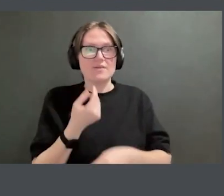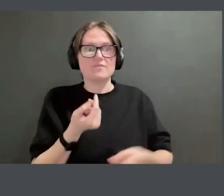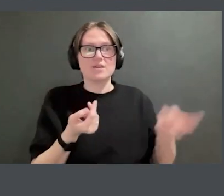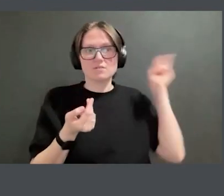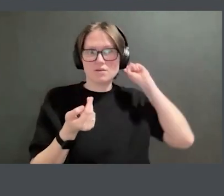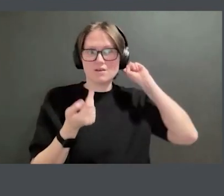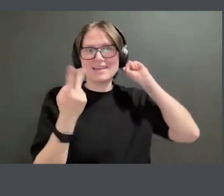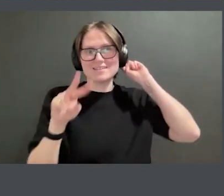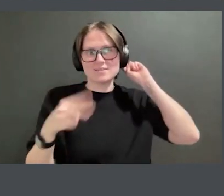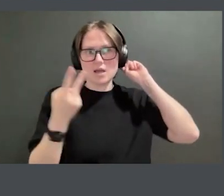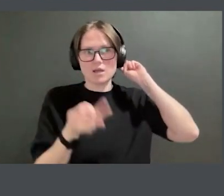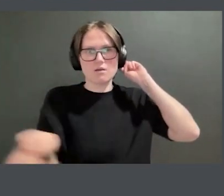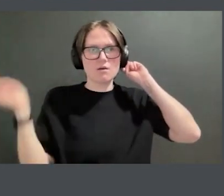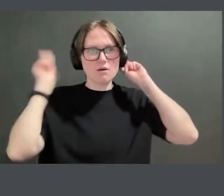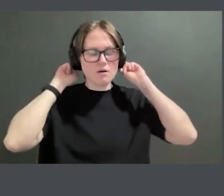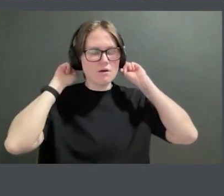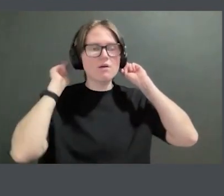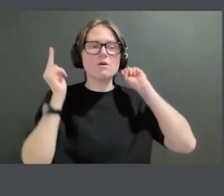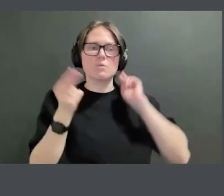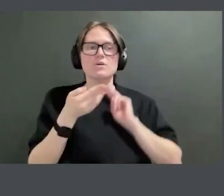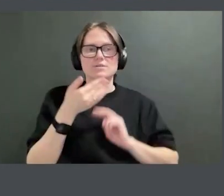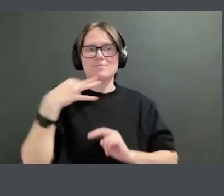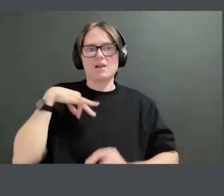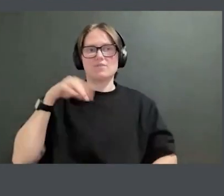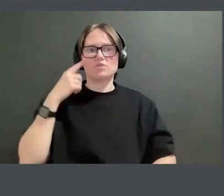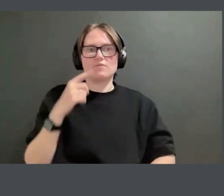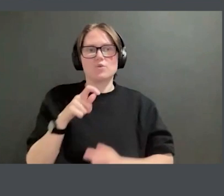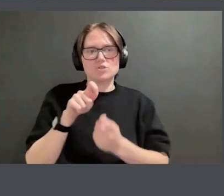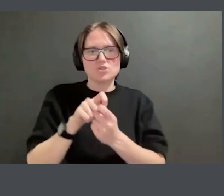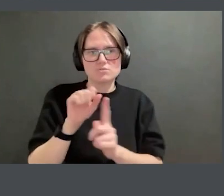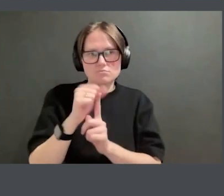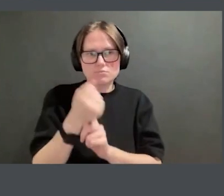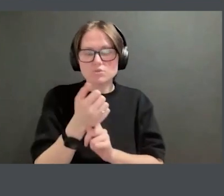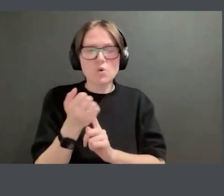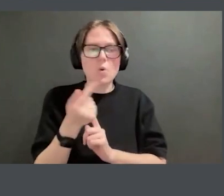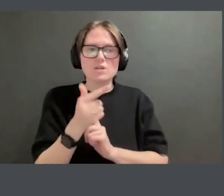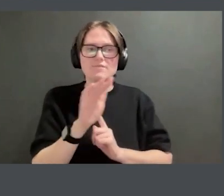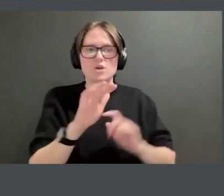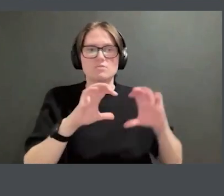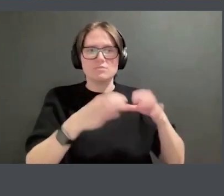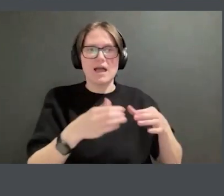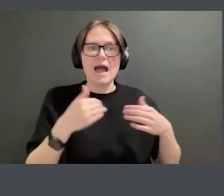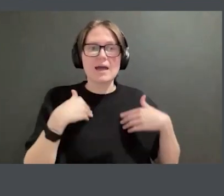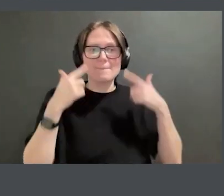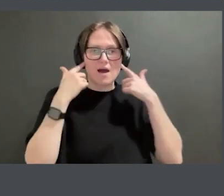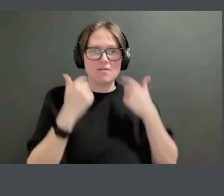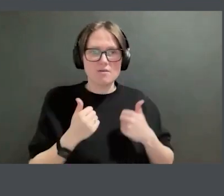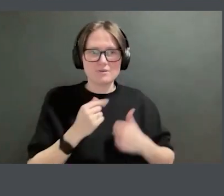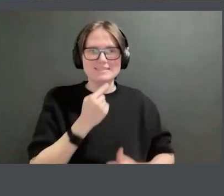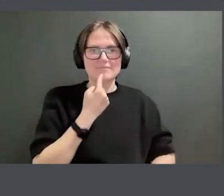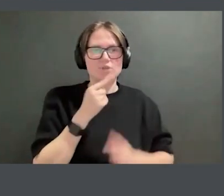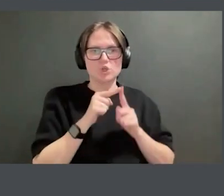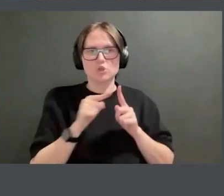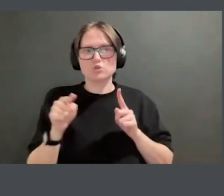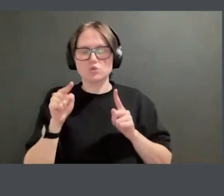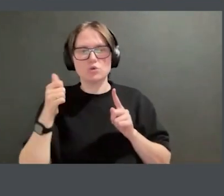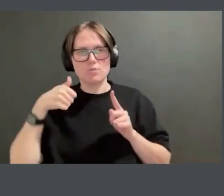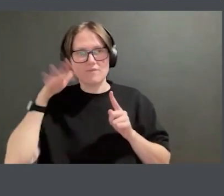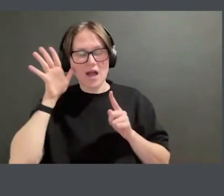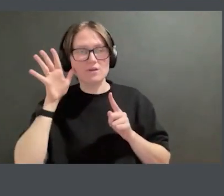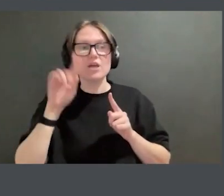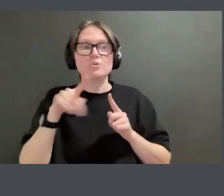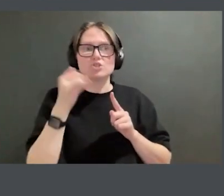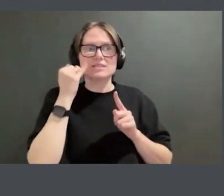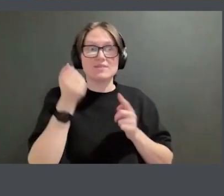listening situations. So all the children in their cohort were kids who had bilateral severe to profound hearing loss. It was just whether they were